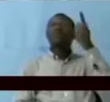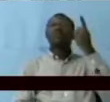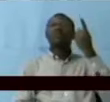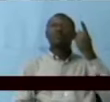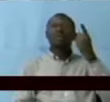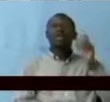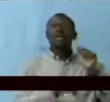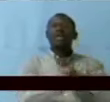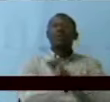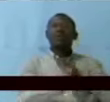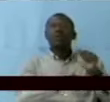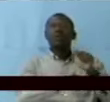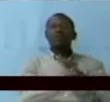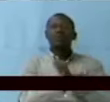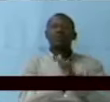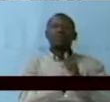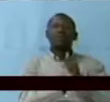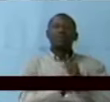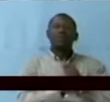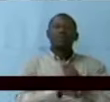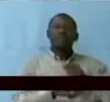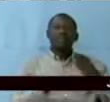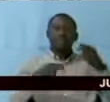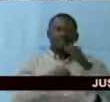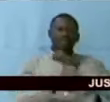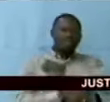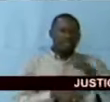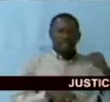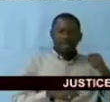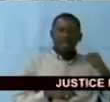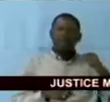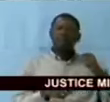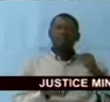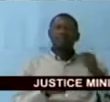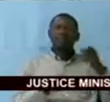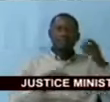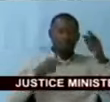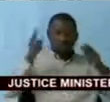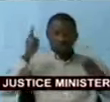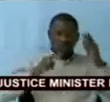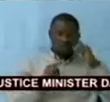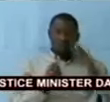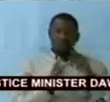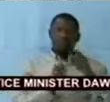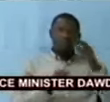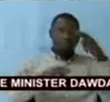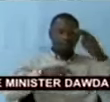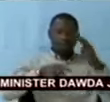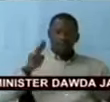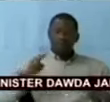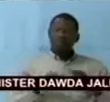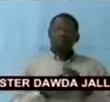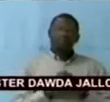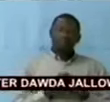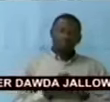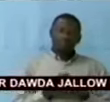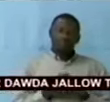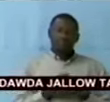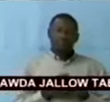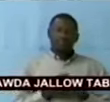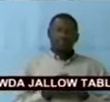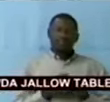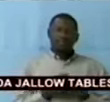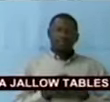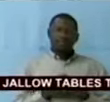charge. Atu wala foloti menketa banko fankatinya tumiroti. Let's talk